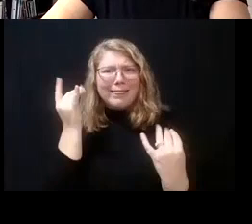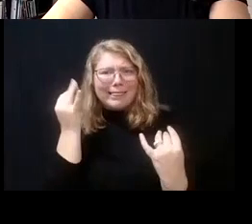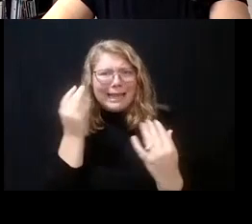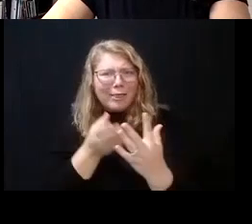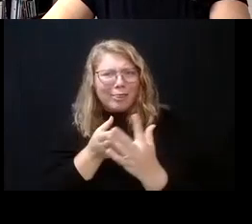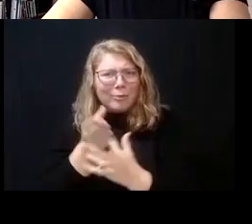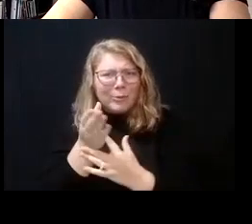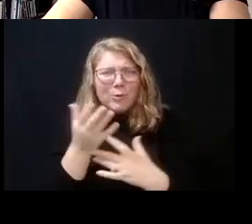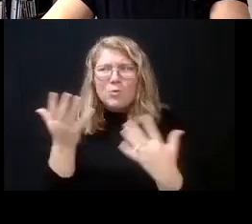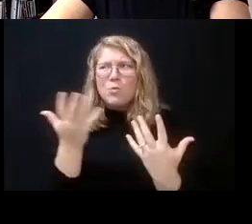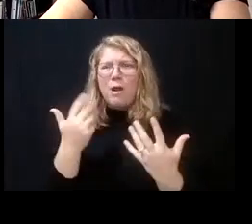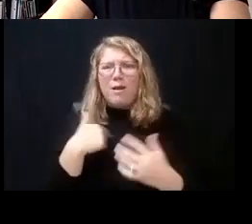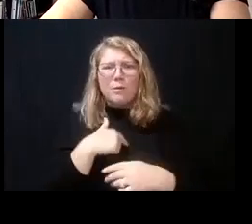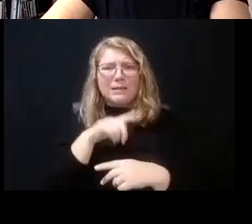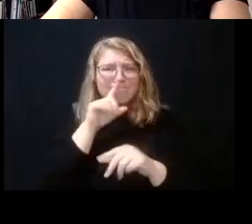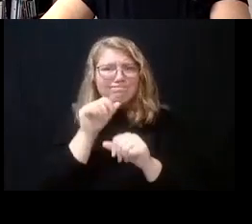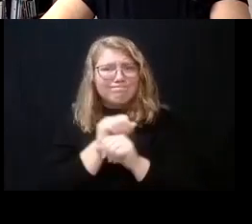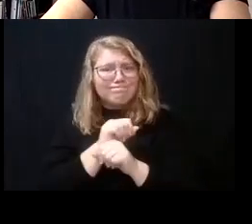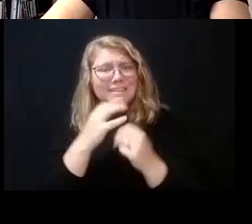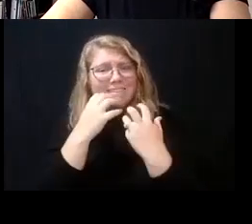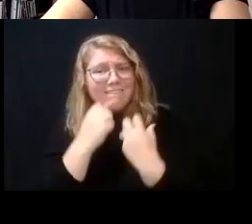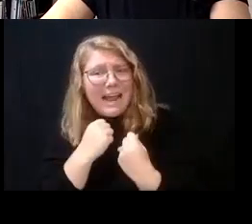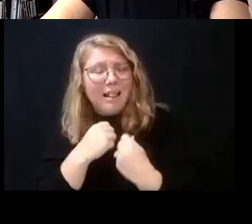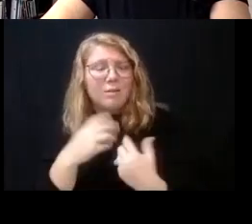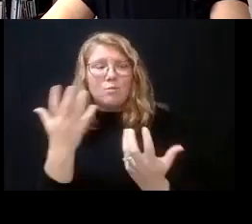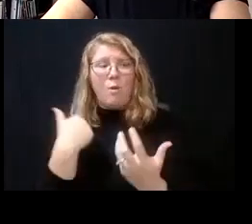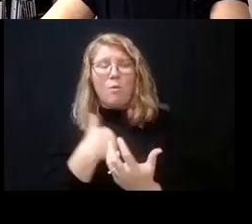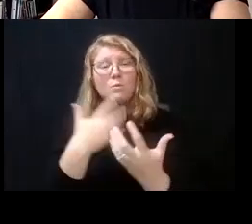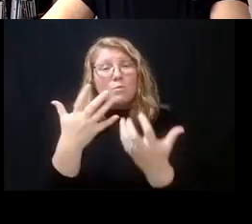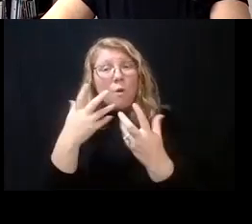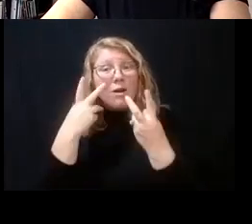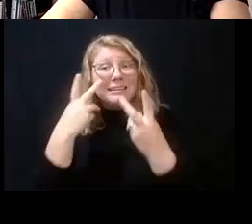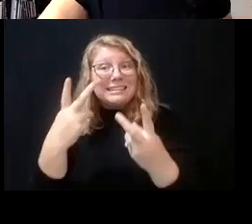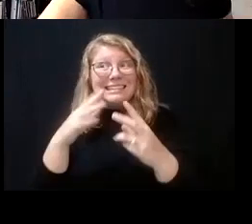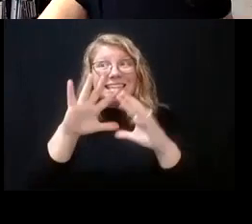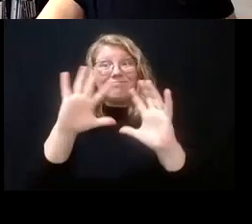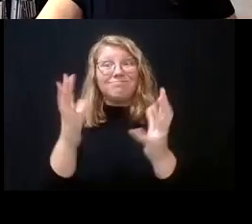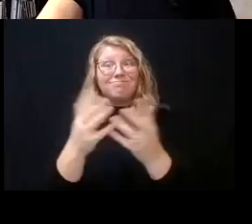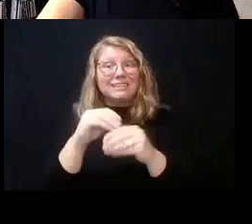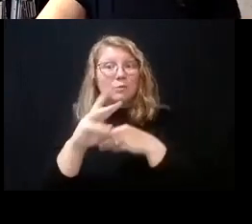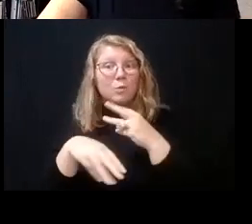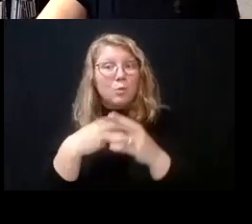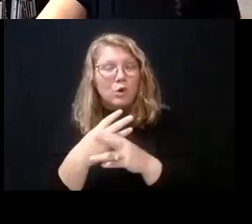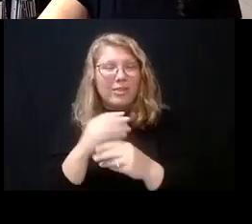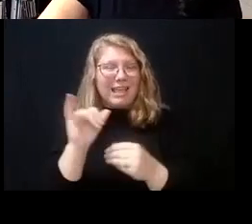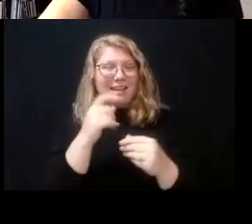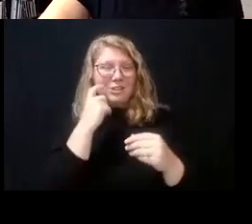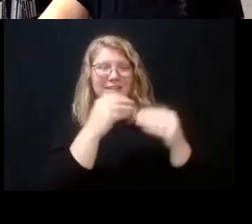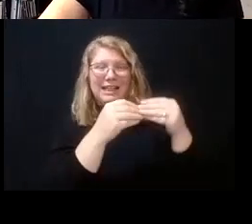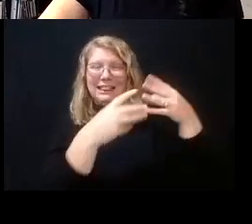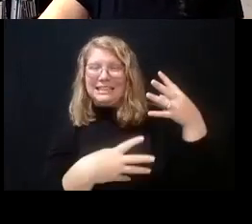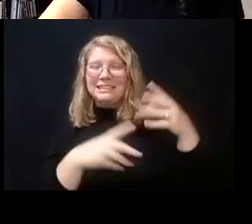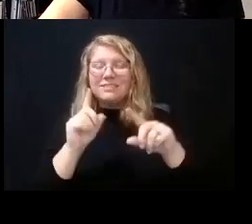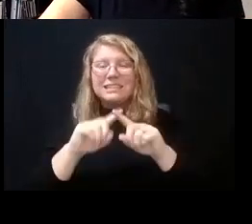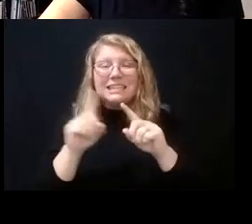what is it that we really value, that we really want to see in the world. So that's a list of some different values. And I'm just curious if folks